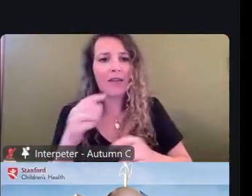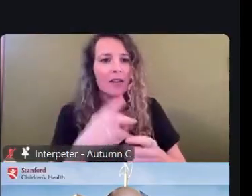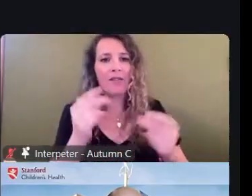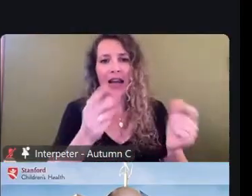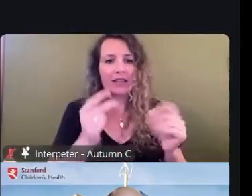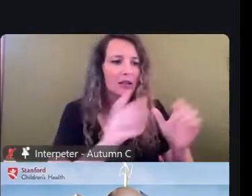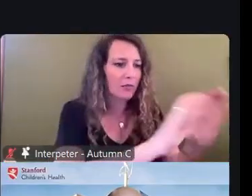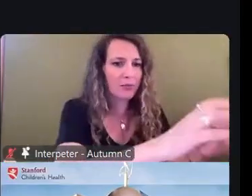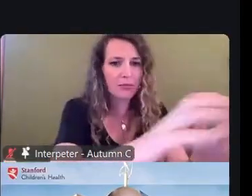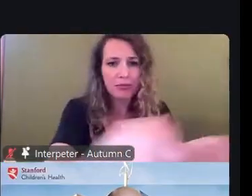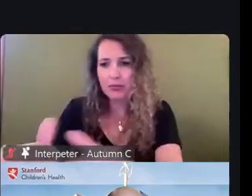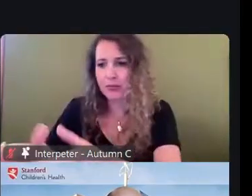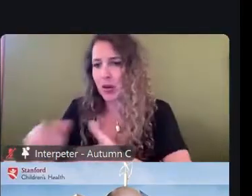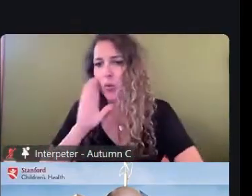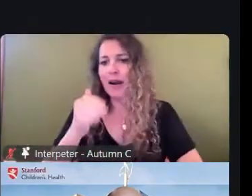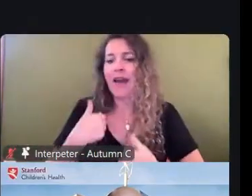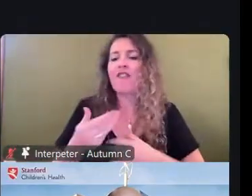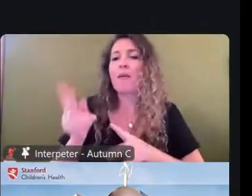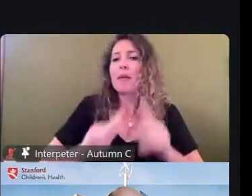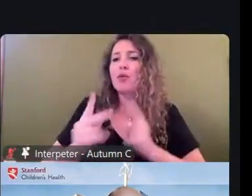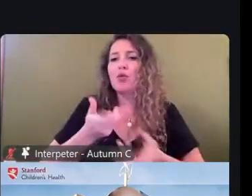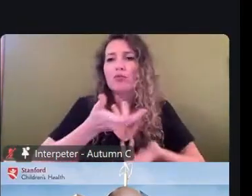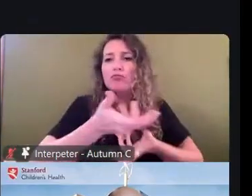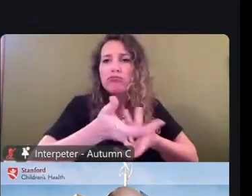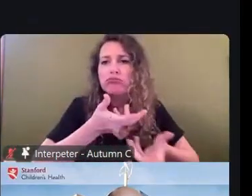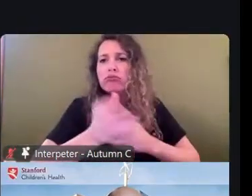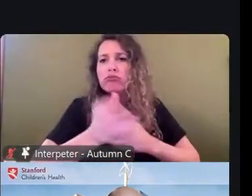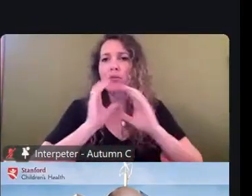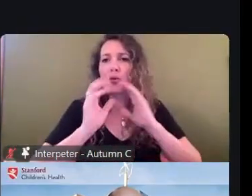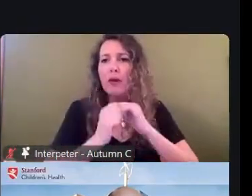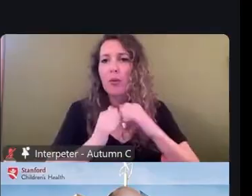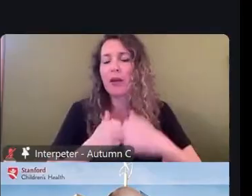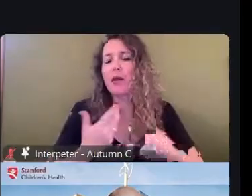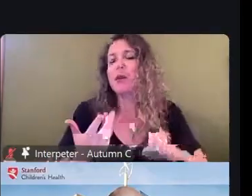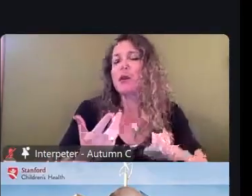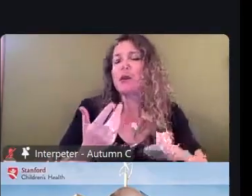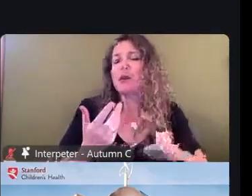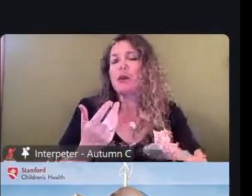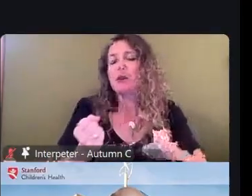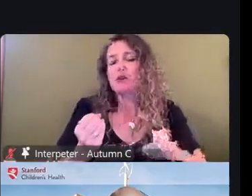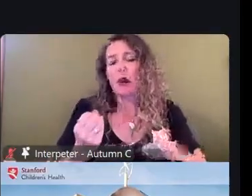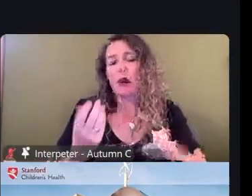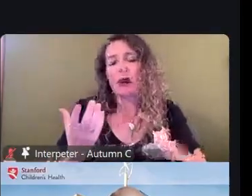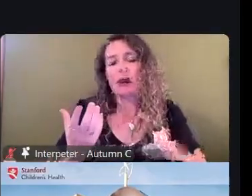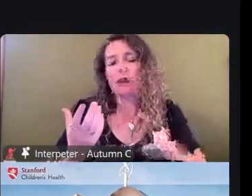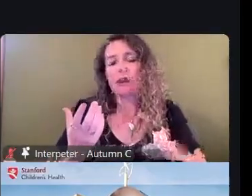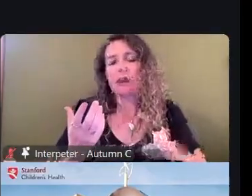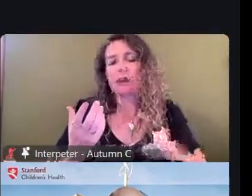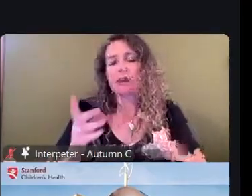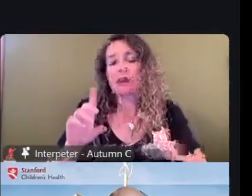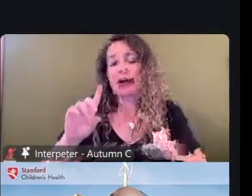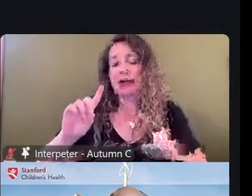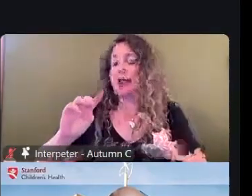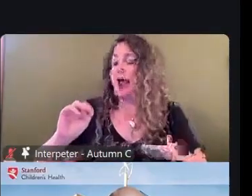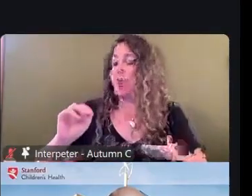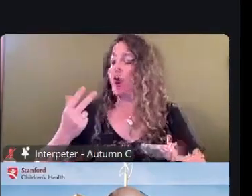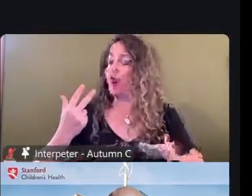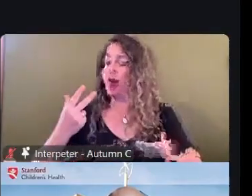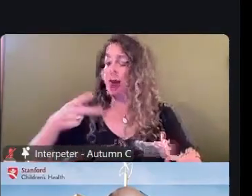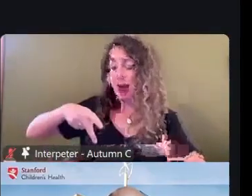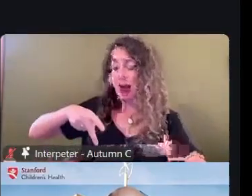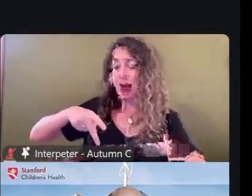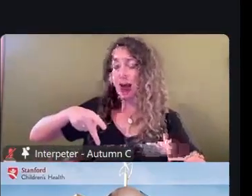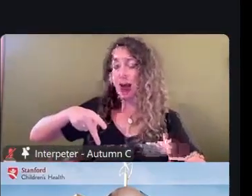have some people to talk to. I think so. DM3P, and then of